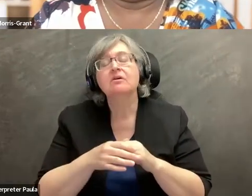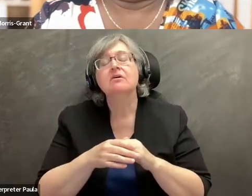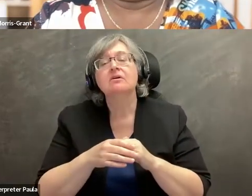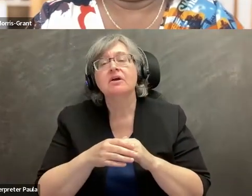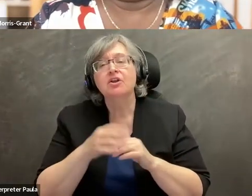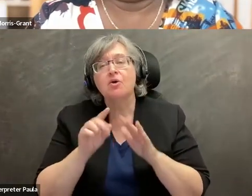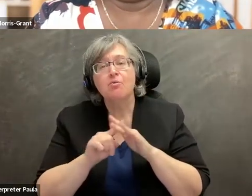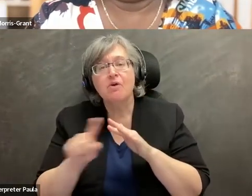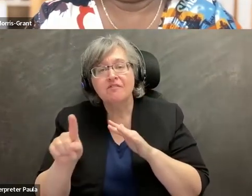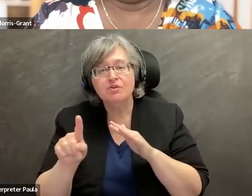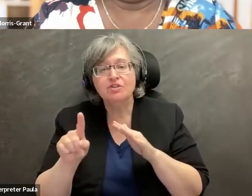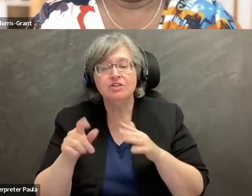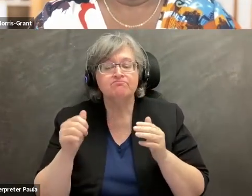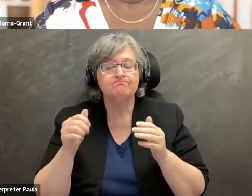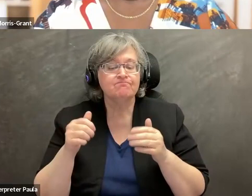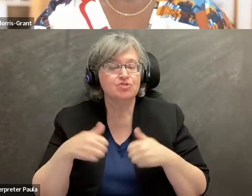violence?